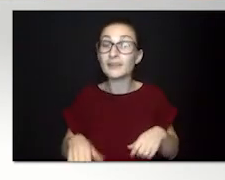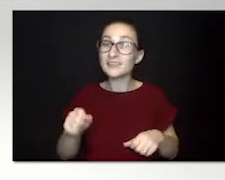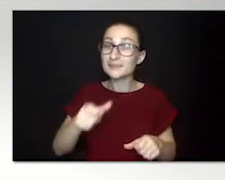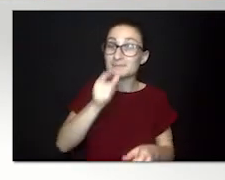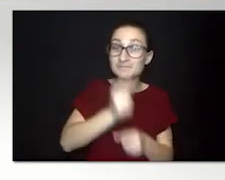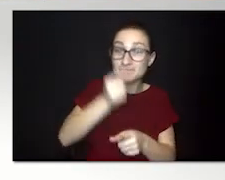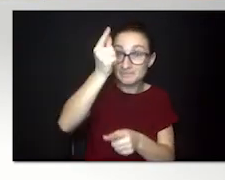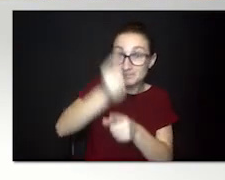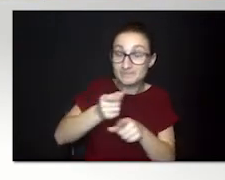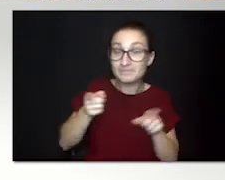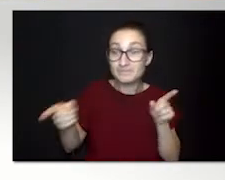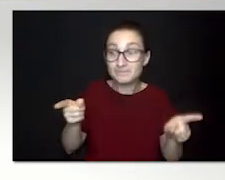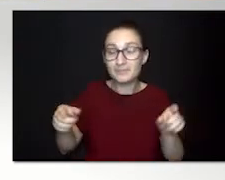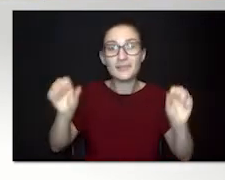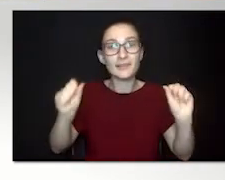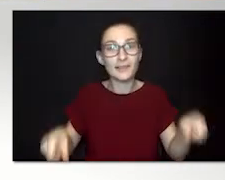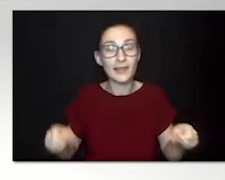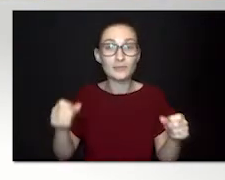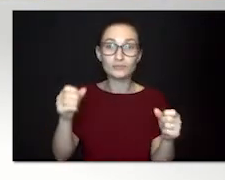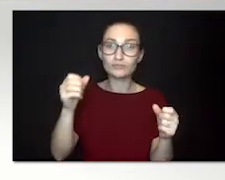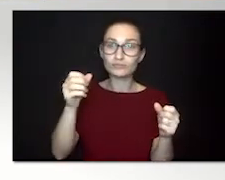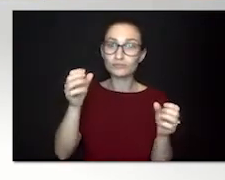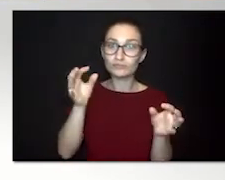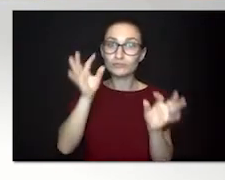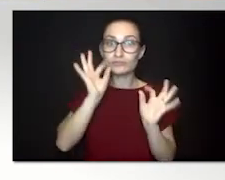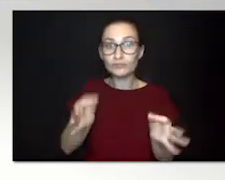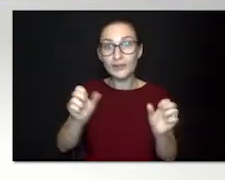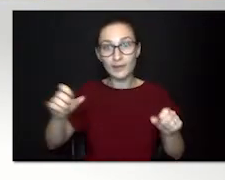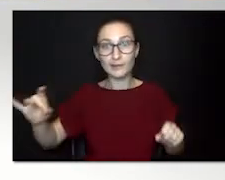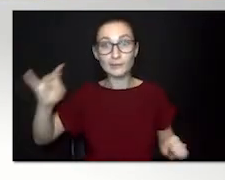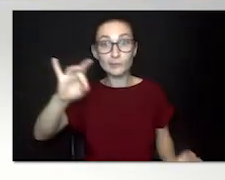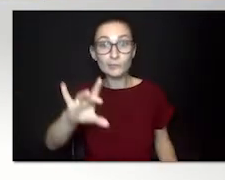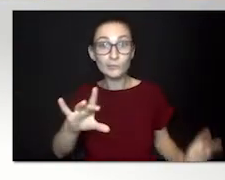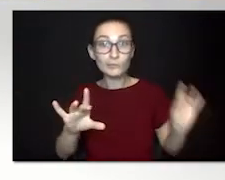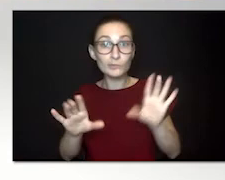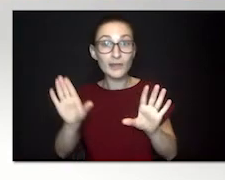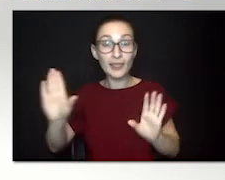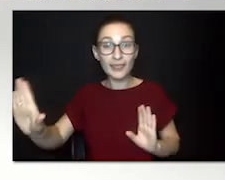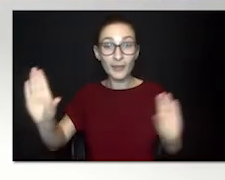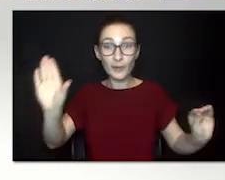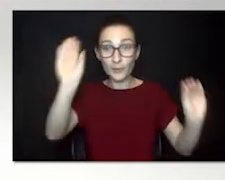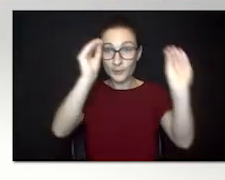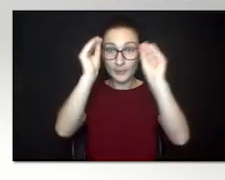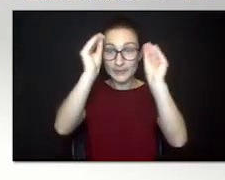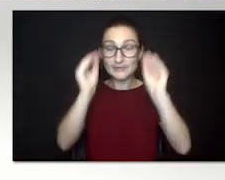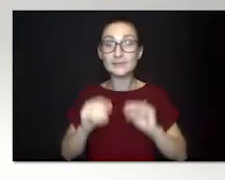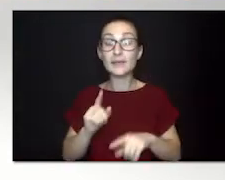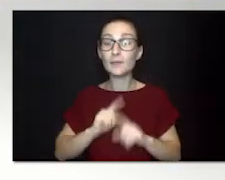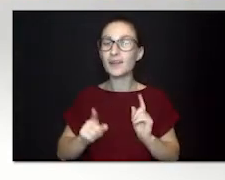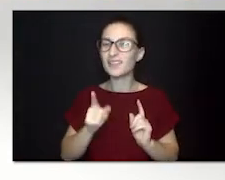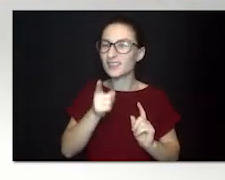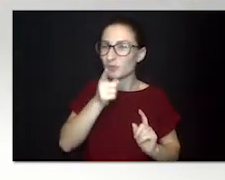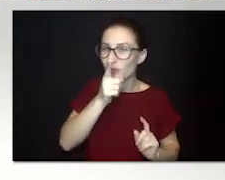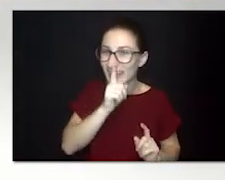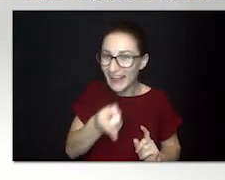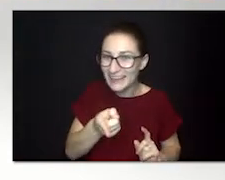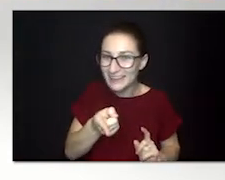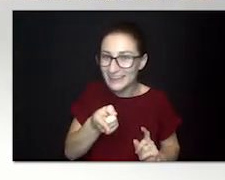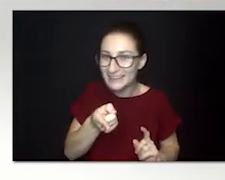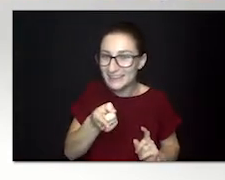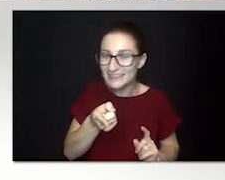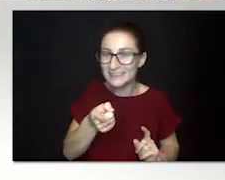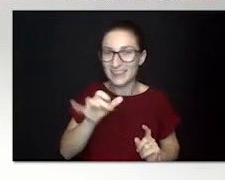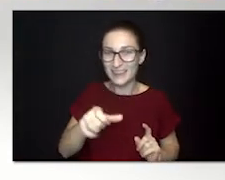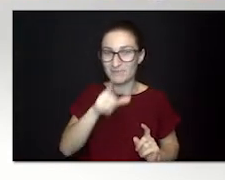out. Each of them have their own roles and their own input and care. But you have to also think about the reality. So what